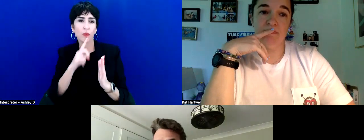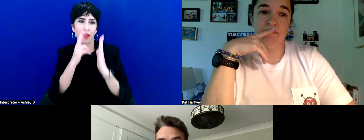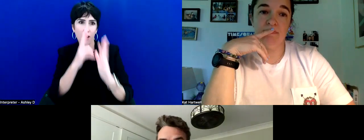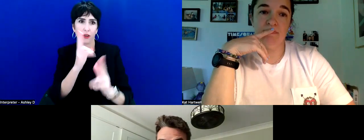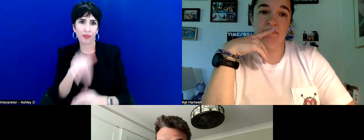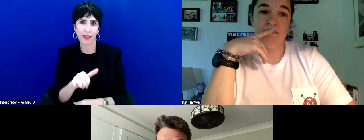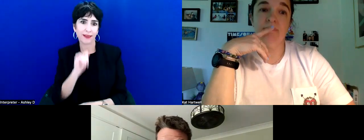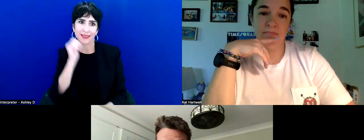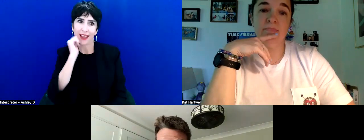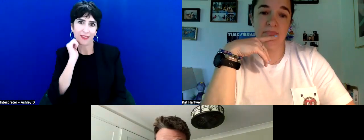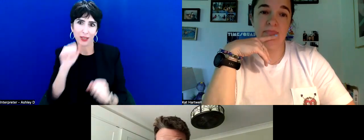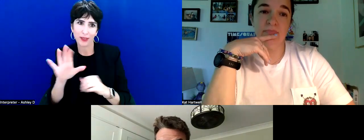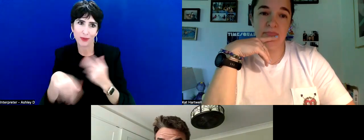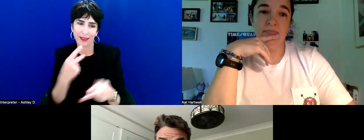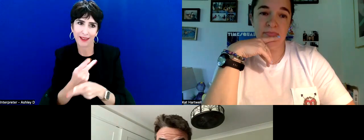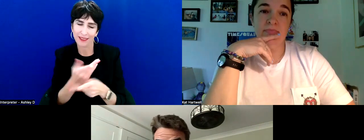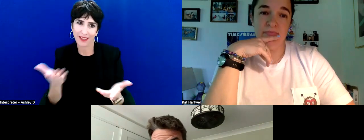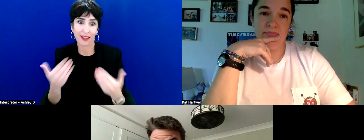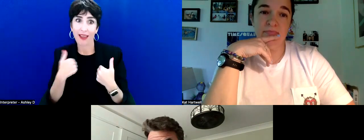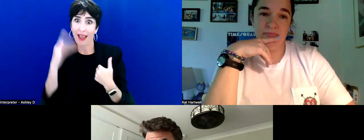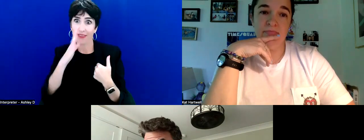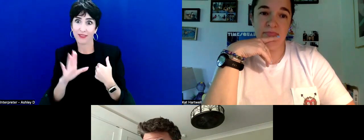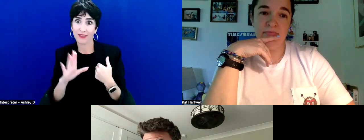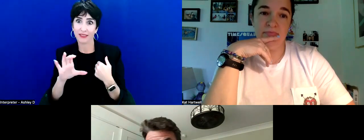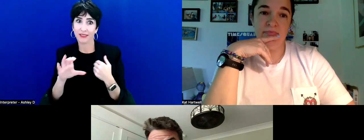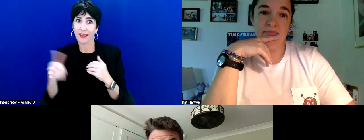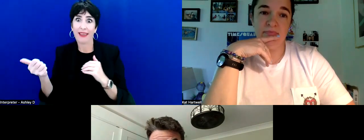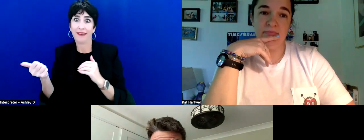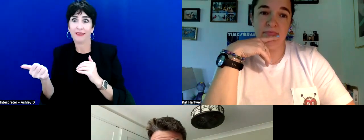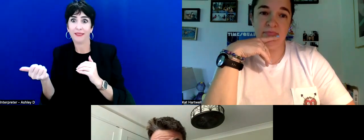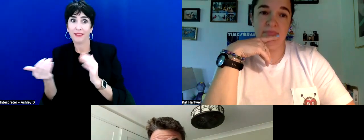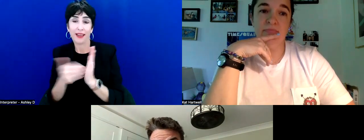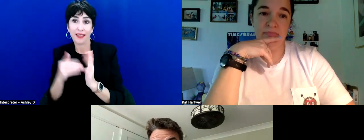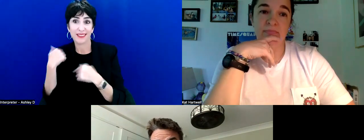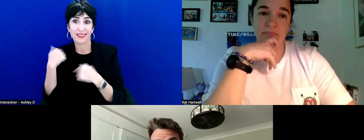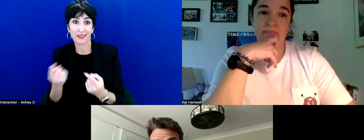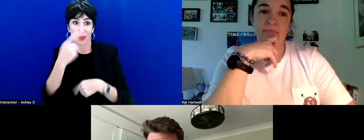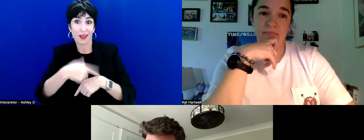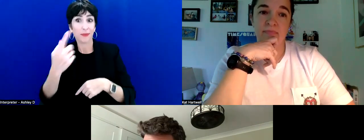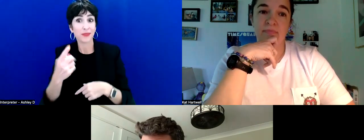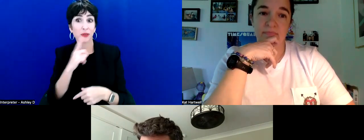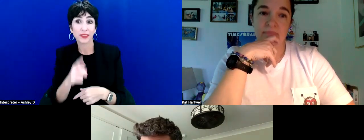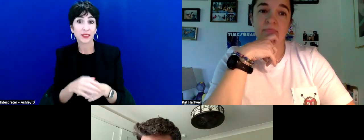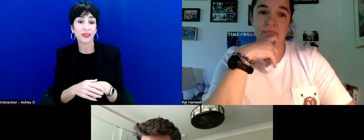it's not every day you get to do something like that. I mean, I've never done anything like that really ever again since.